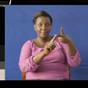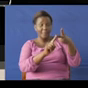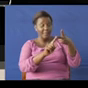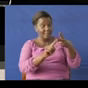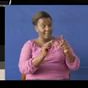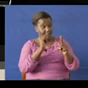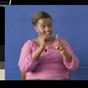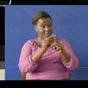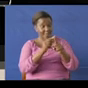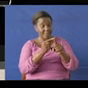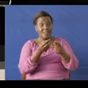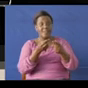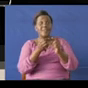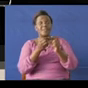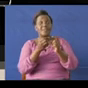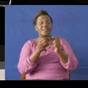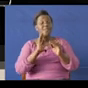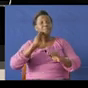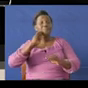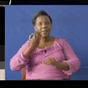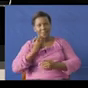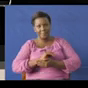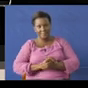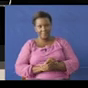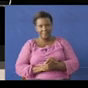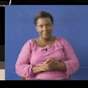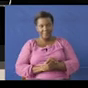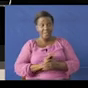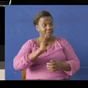Number two, the word imperative.